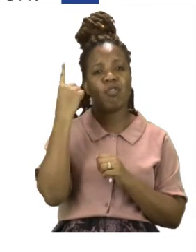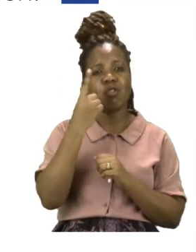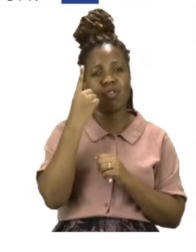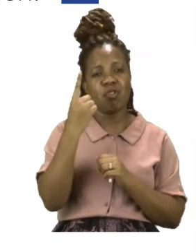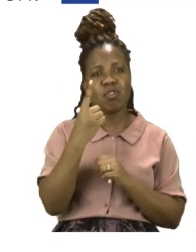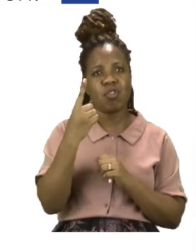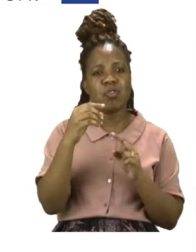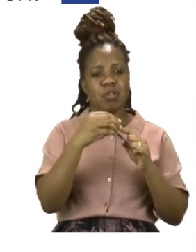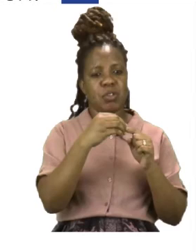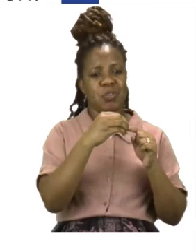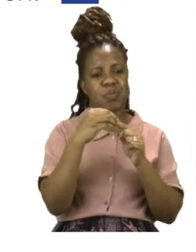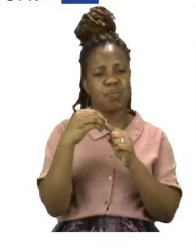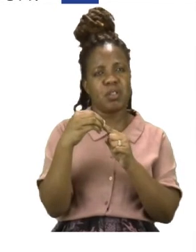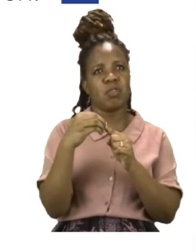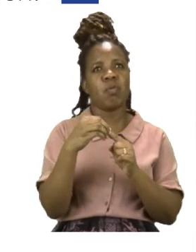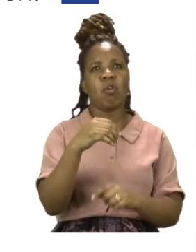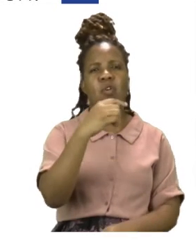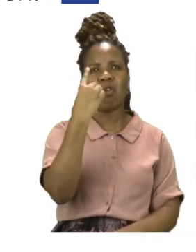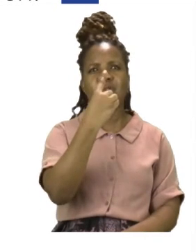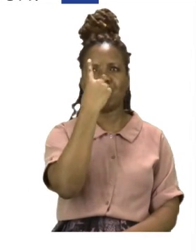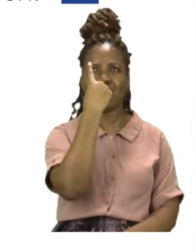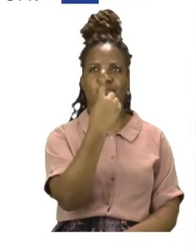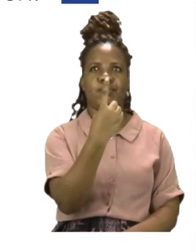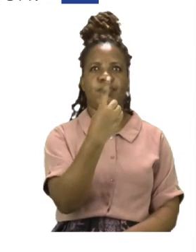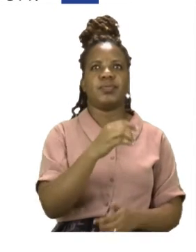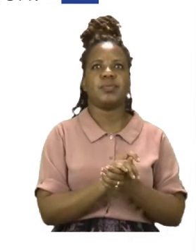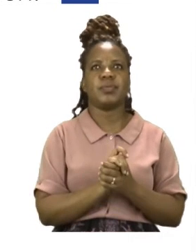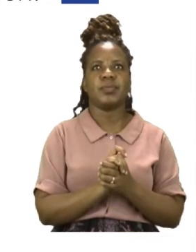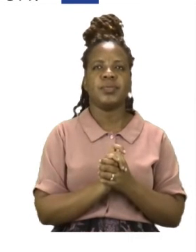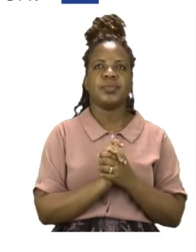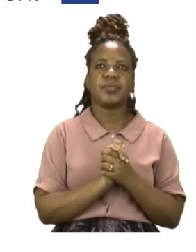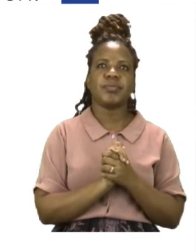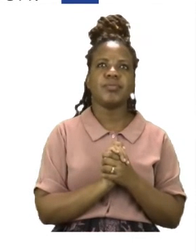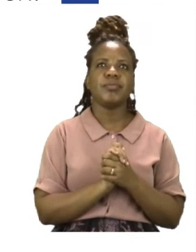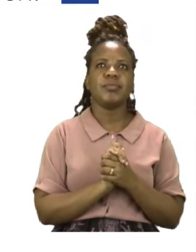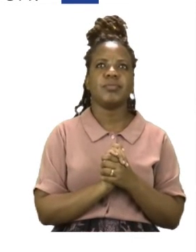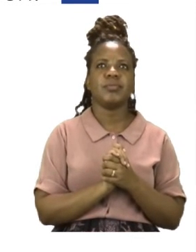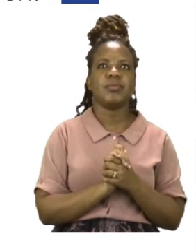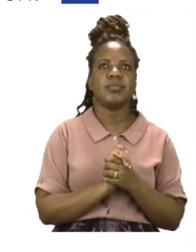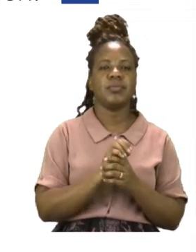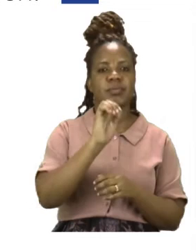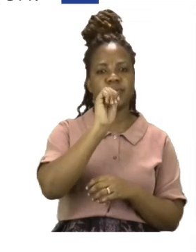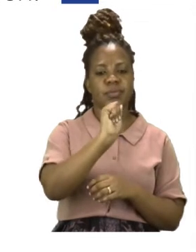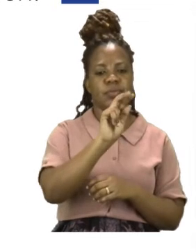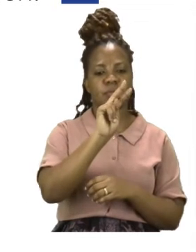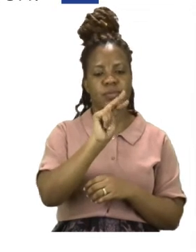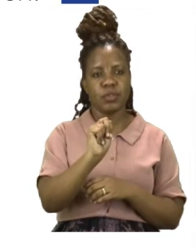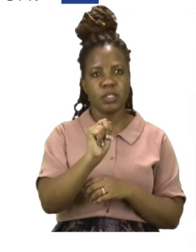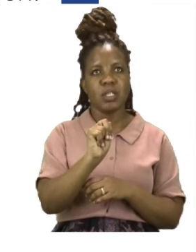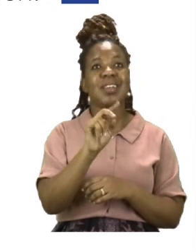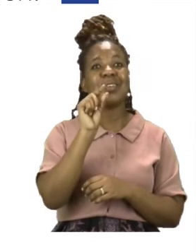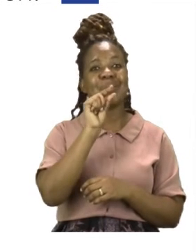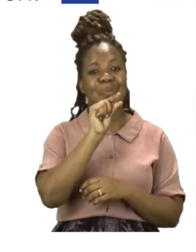specific and only one. Then we use the article an for when we are